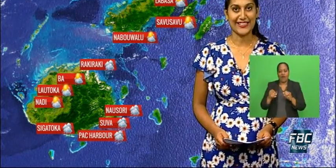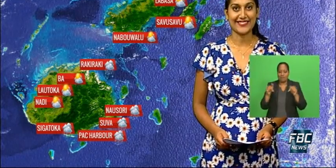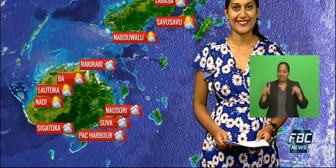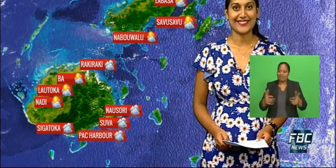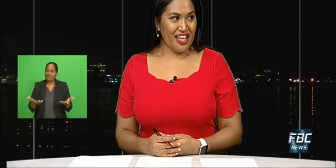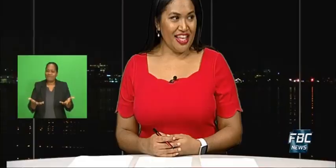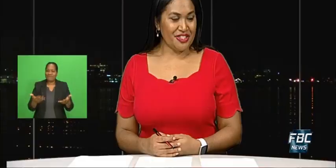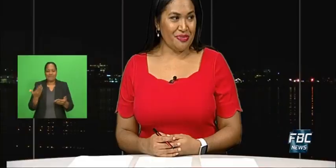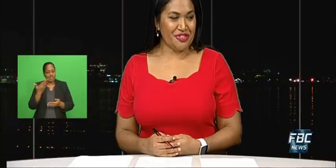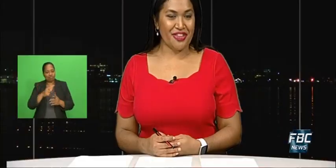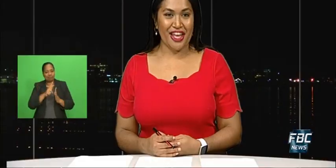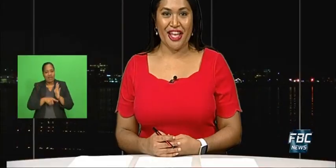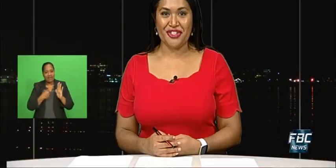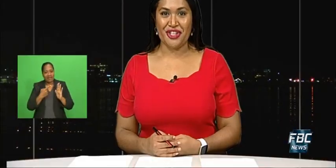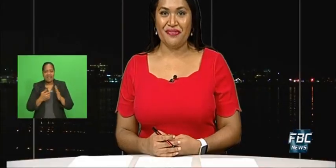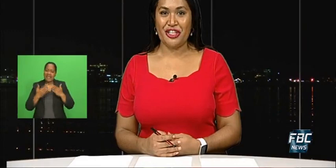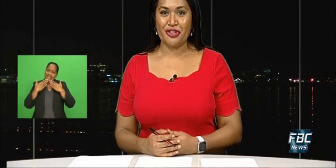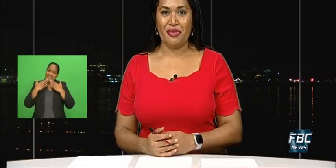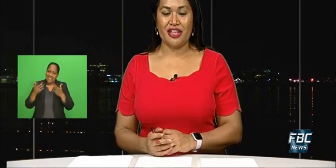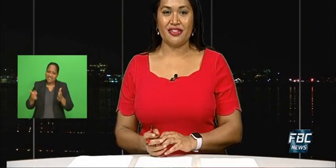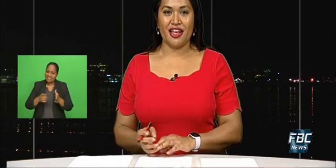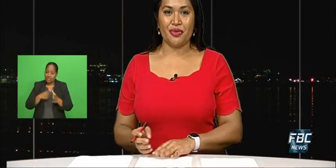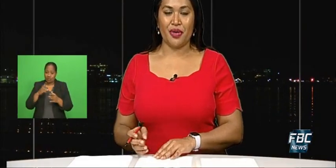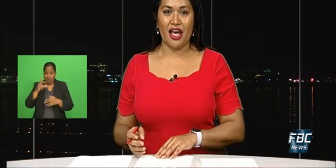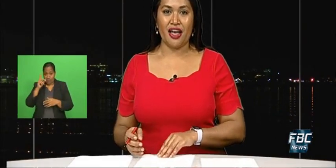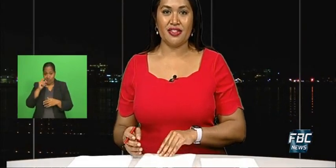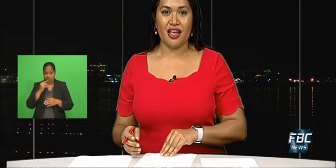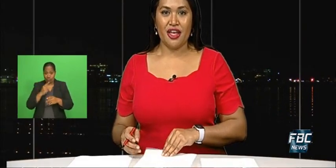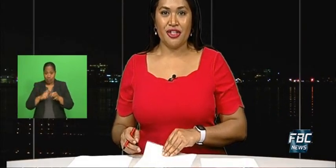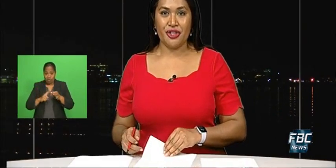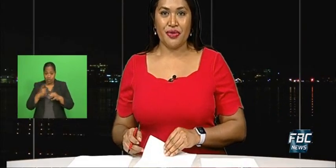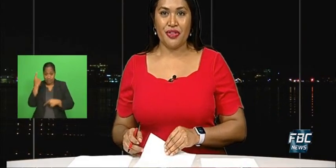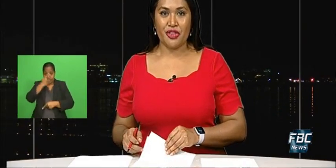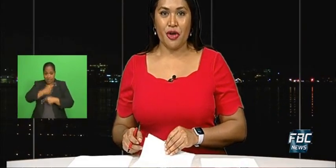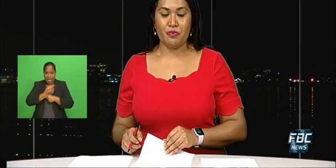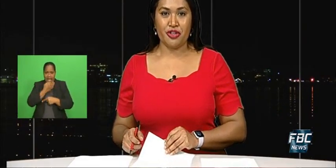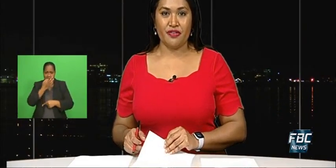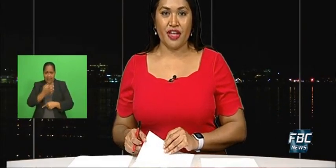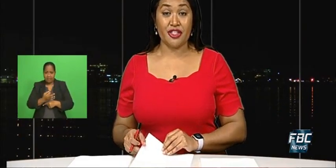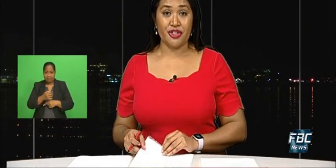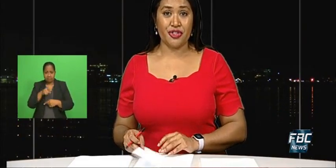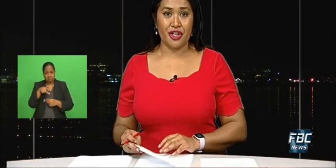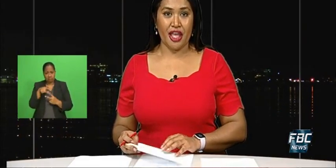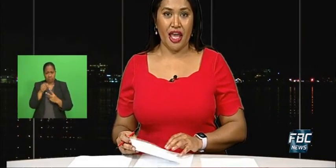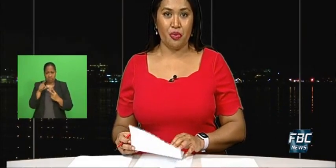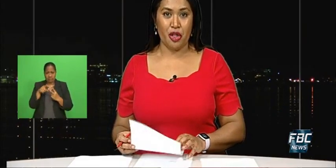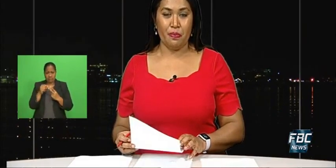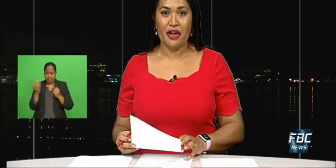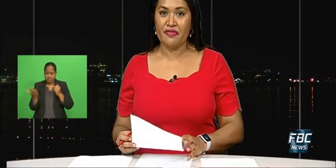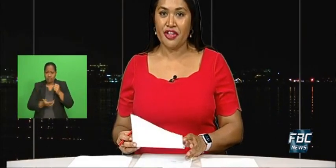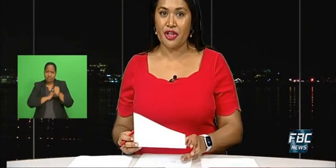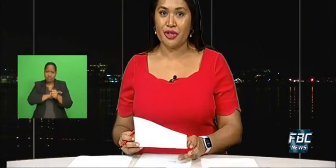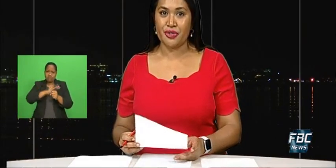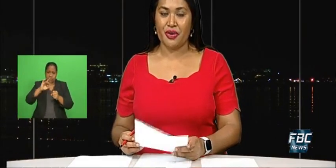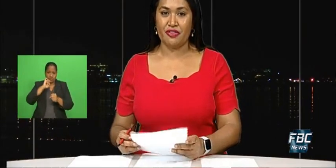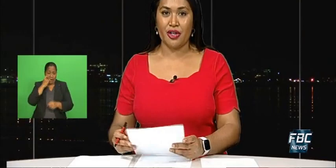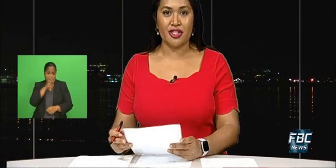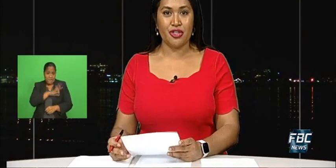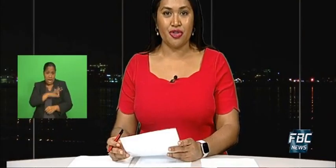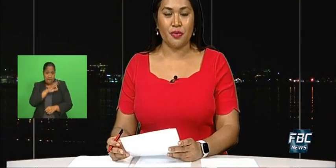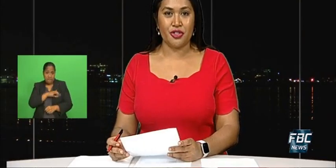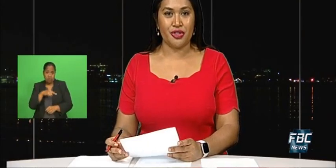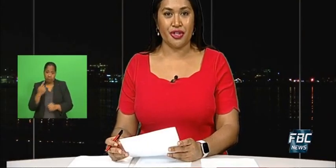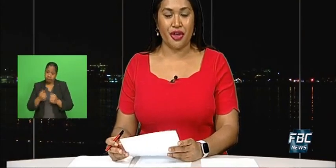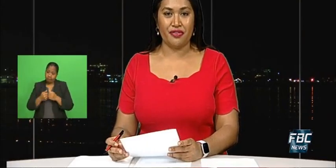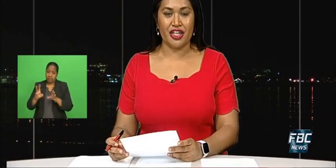to Jackie. Thanks so much for that, Angie. In Fiji Pulse tonight, we ask, do you think the option of cutting sugarcane will benefit those who have lost